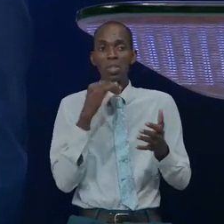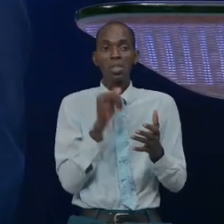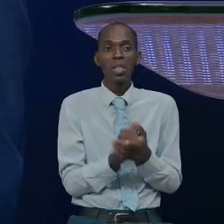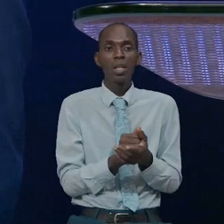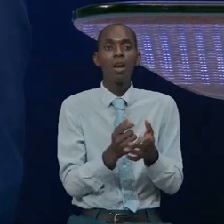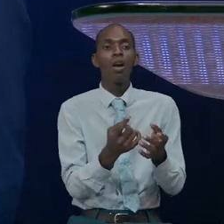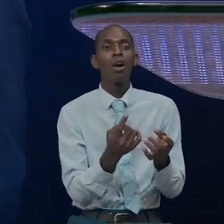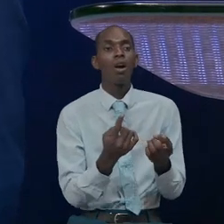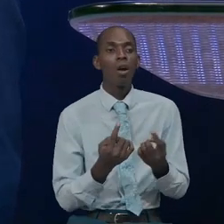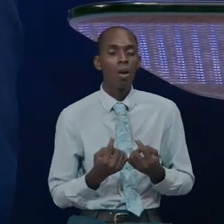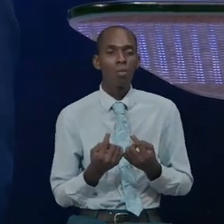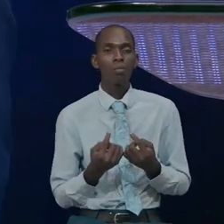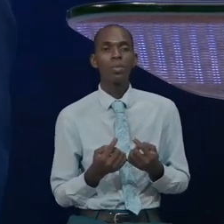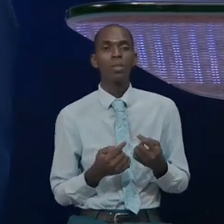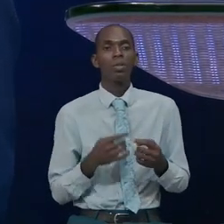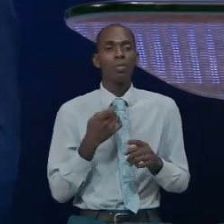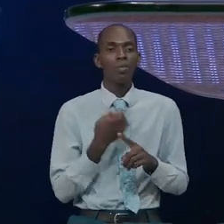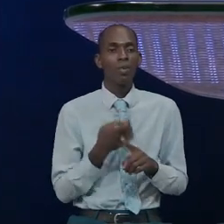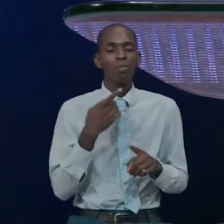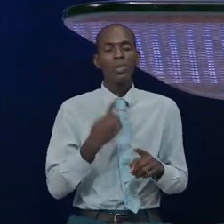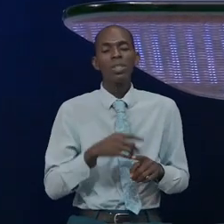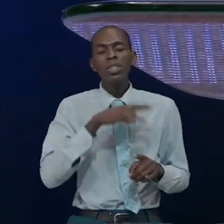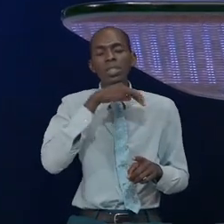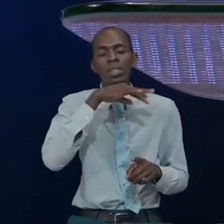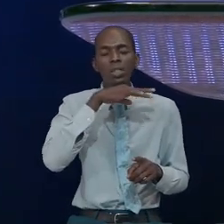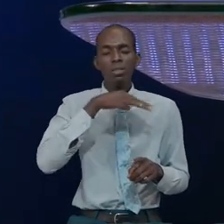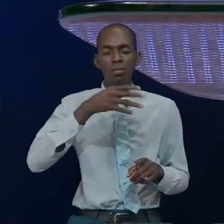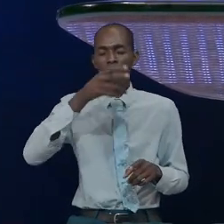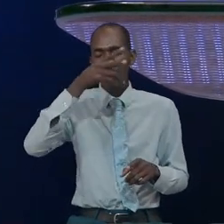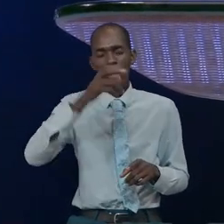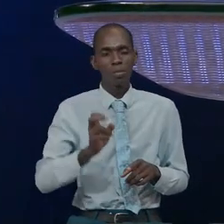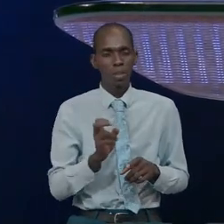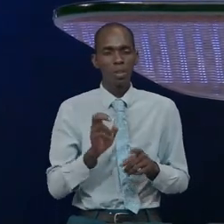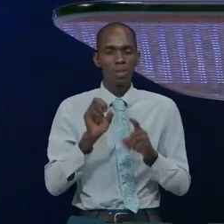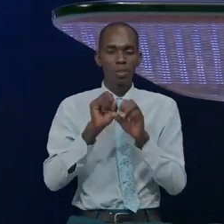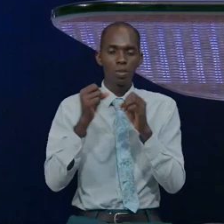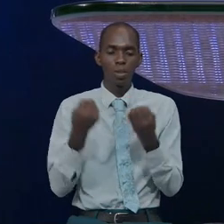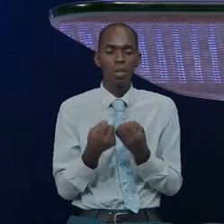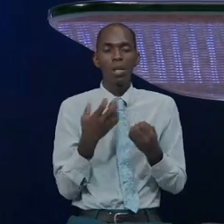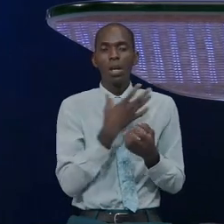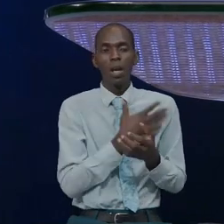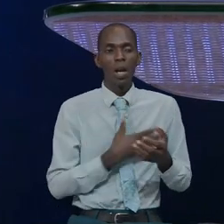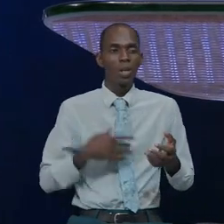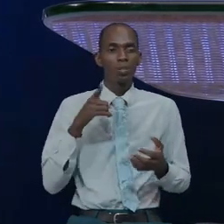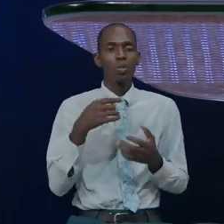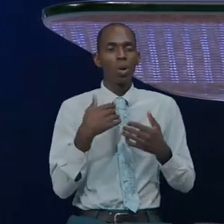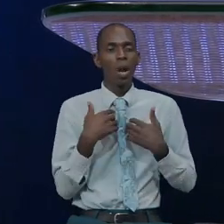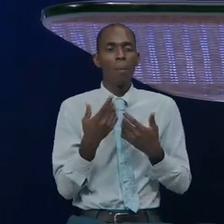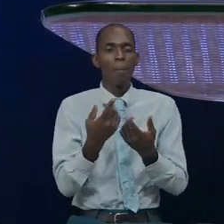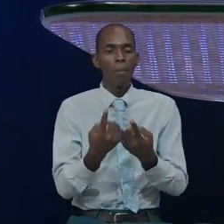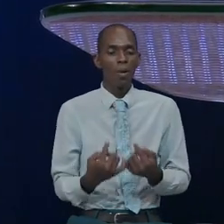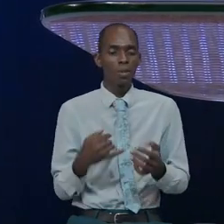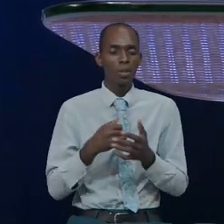dirty, corrupted society, and you are brought out of sin, you are brought into